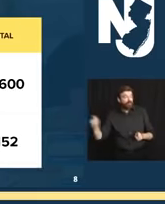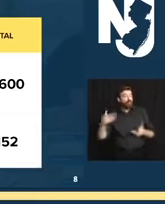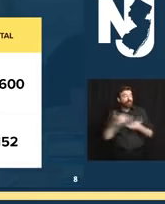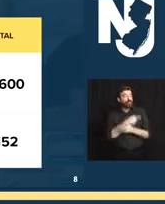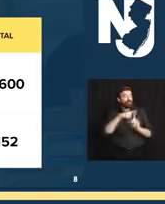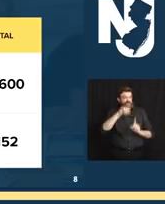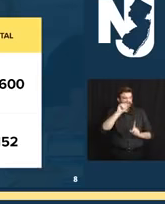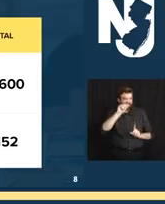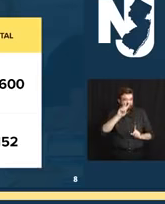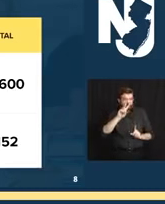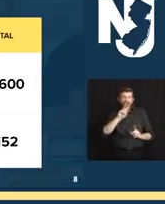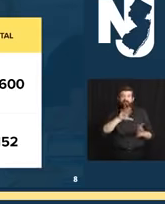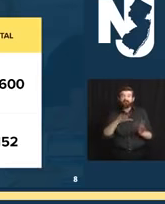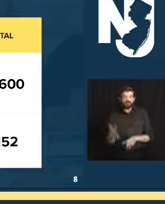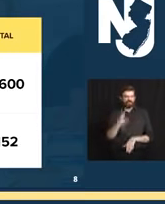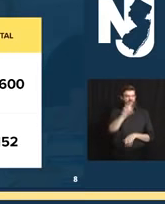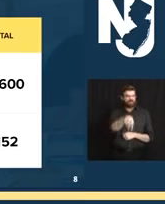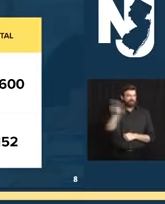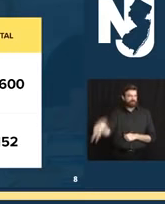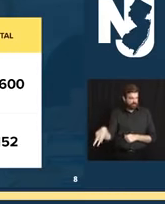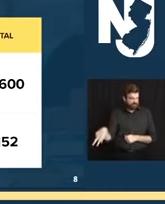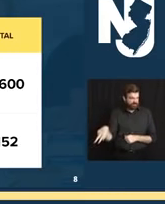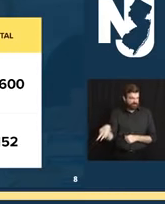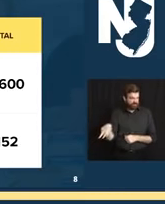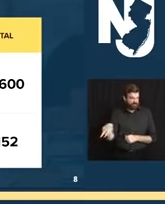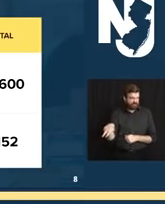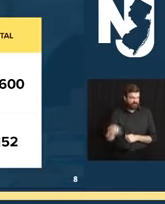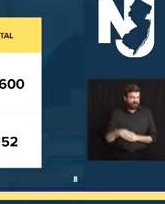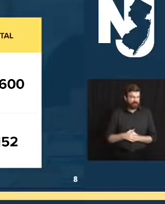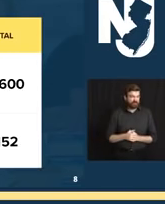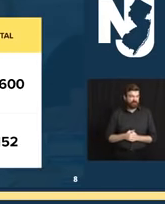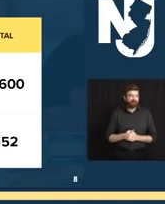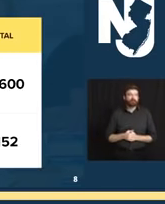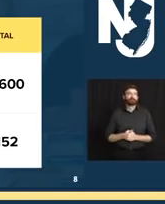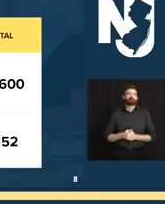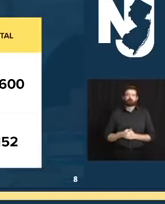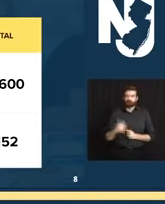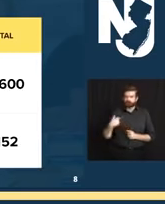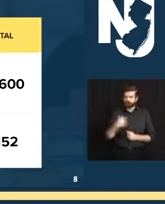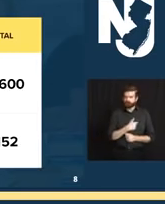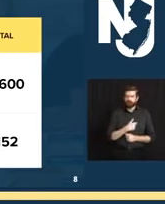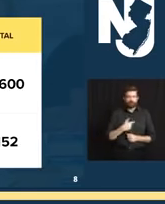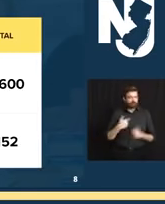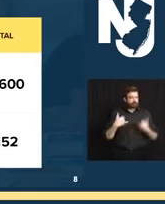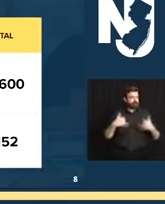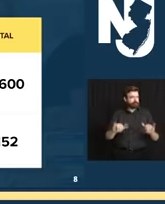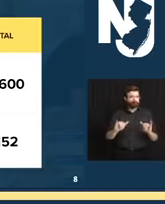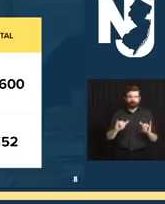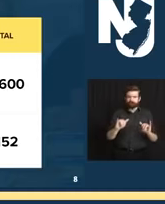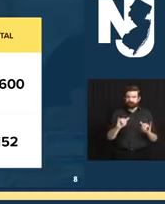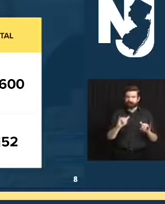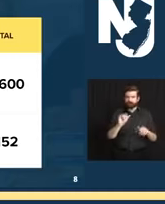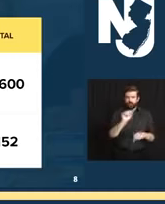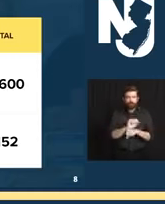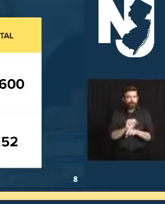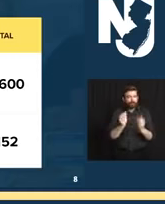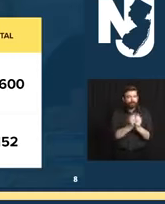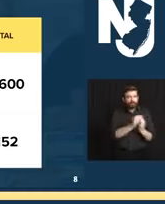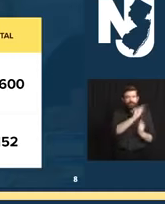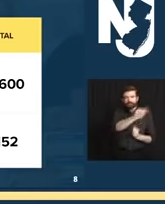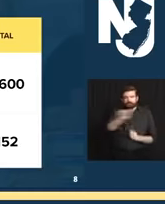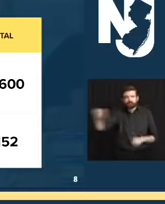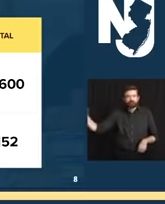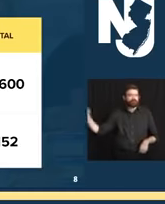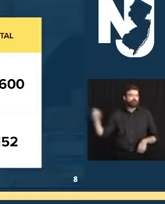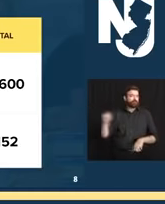6,152 lives lost in long-term care facilities. We continue to work with our industry partners to mitigate the spread of COVID-19 among some